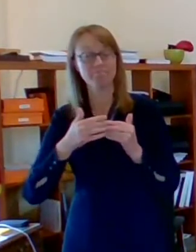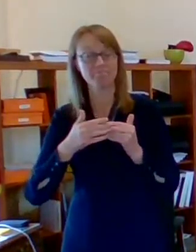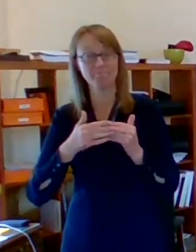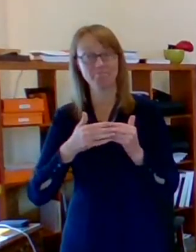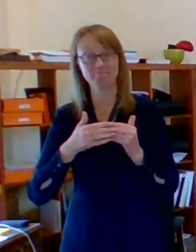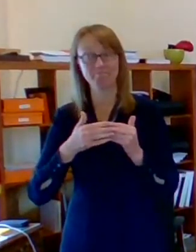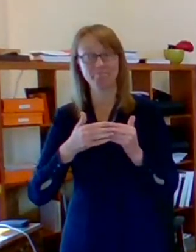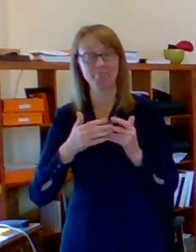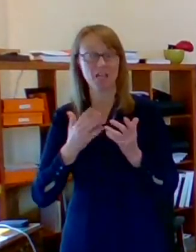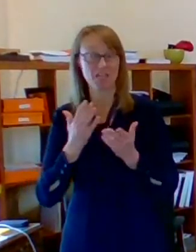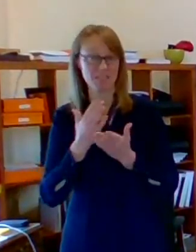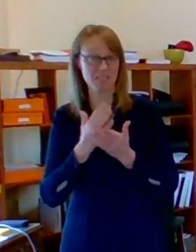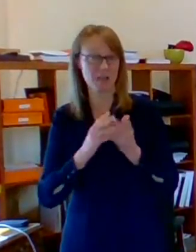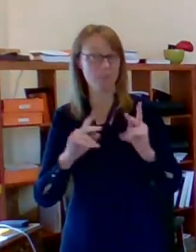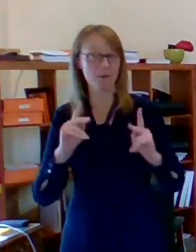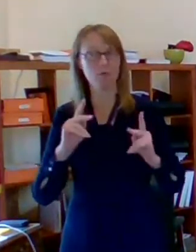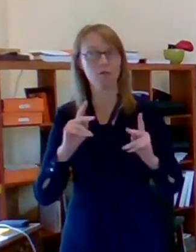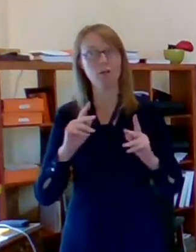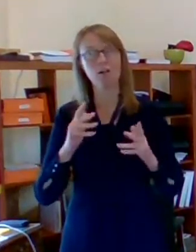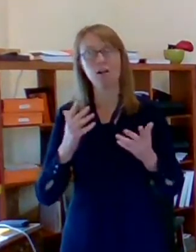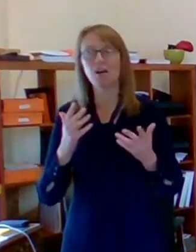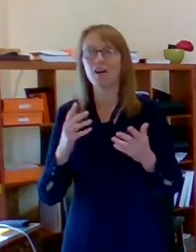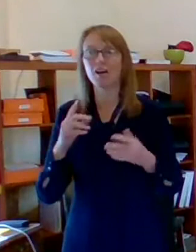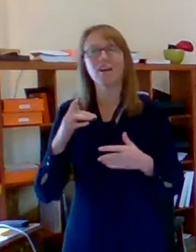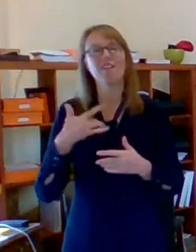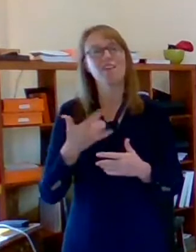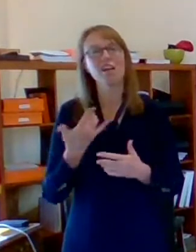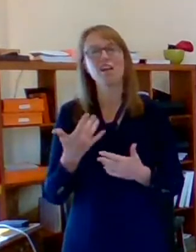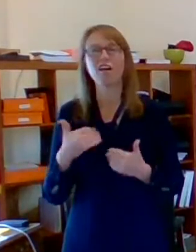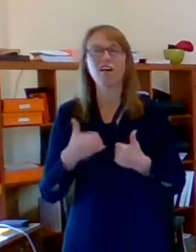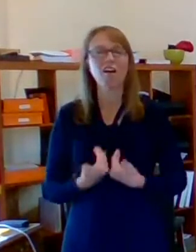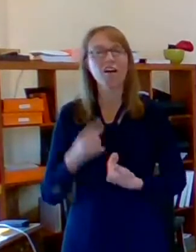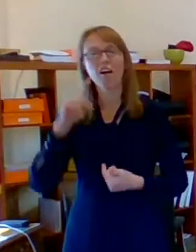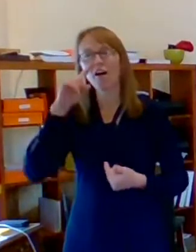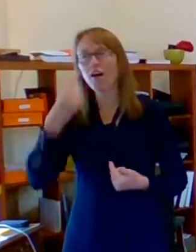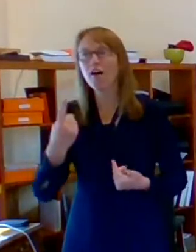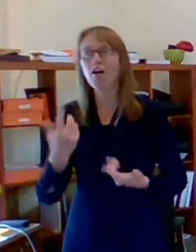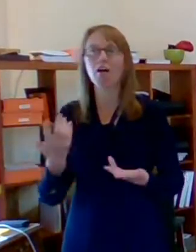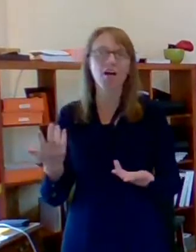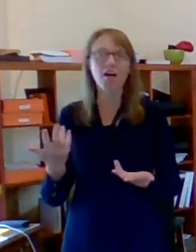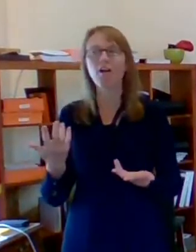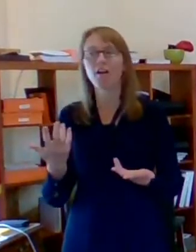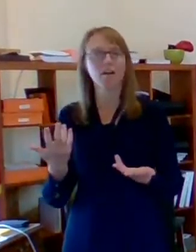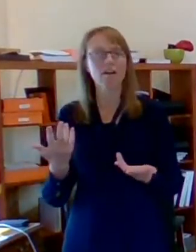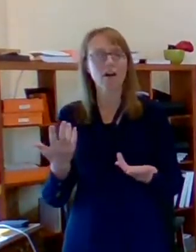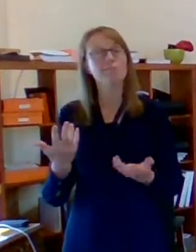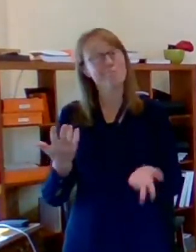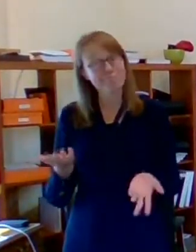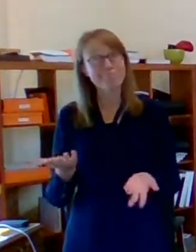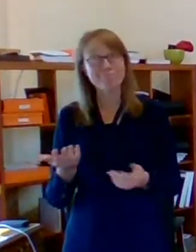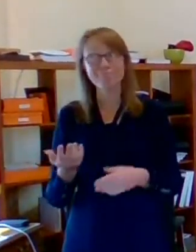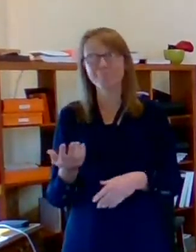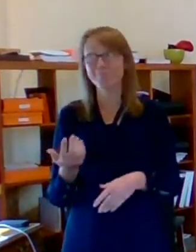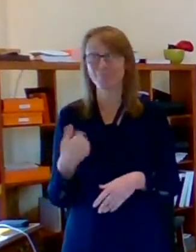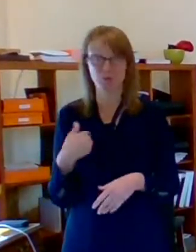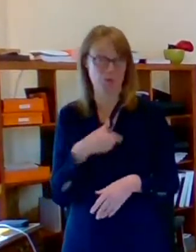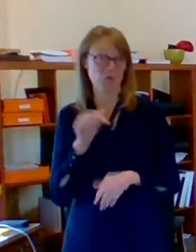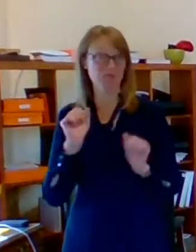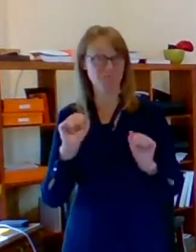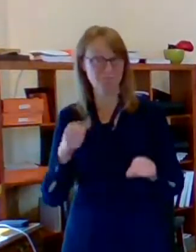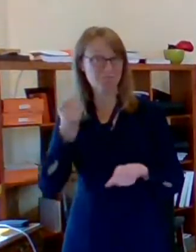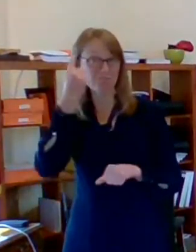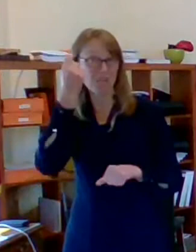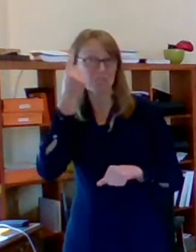people have been doing that because they're fatigued by this. Frankly, it's understandable. Everybody's tired of this.